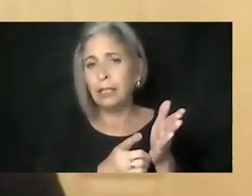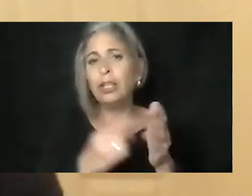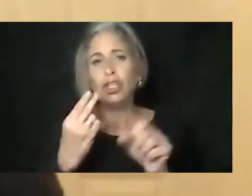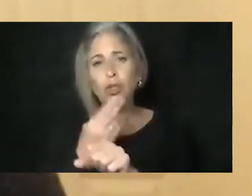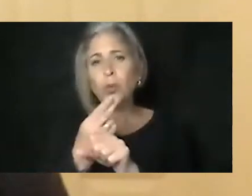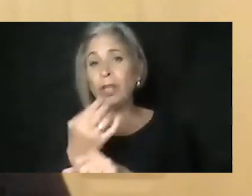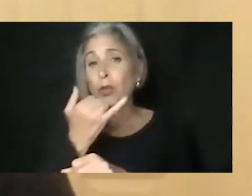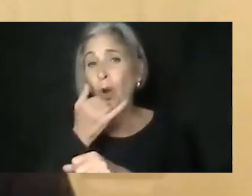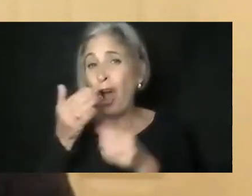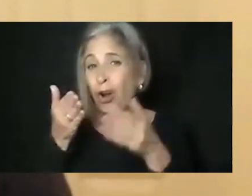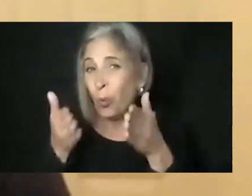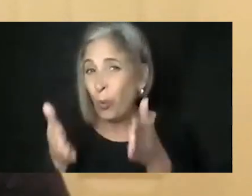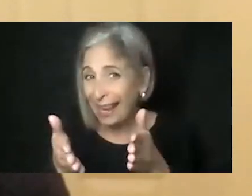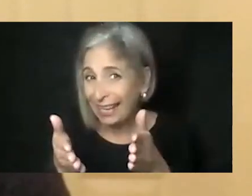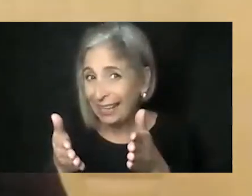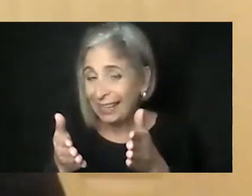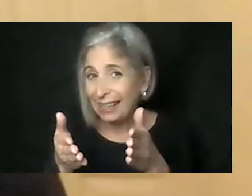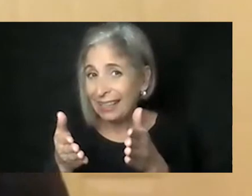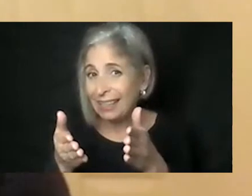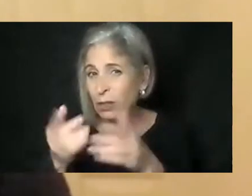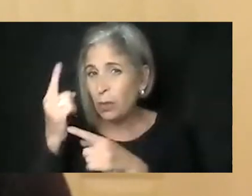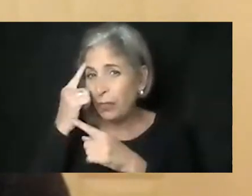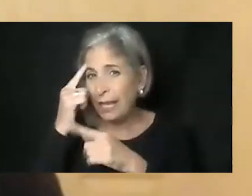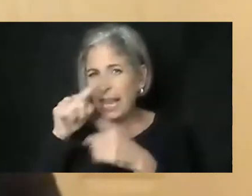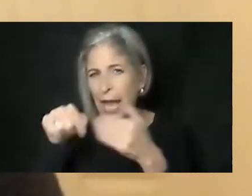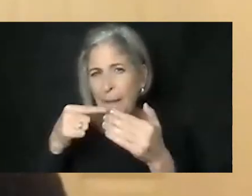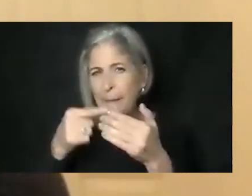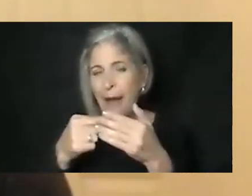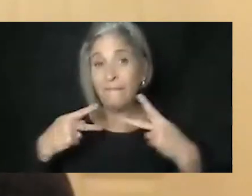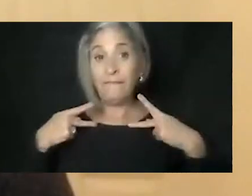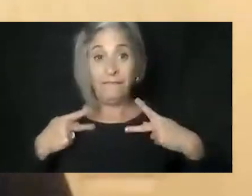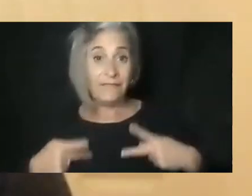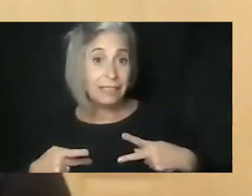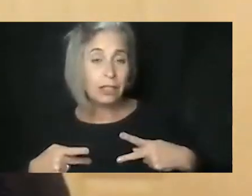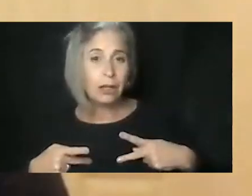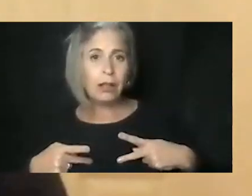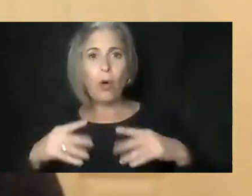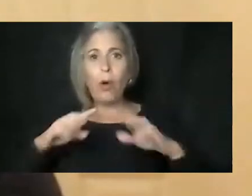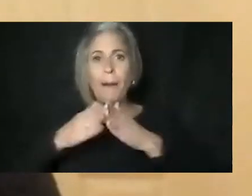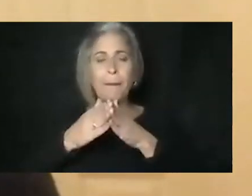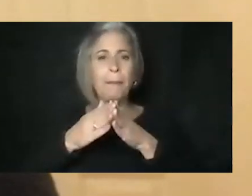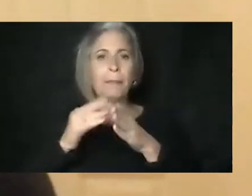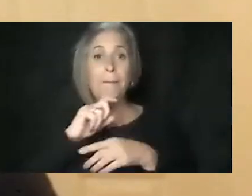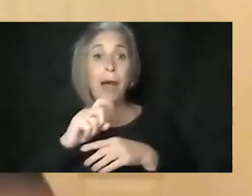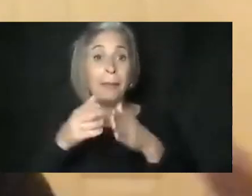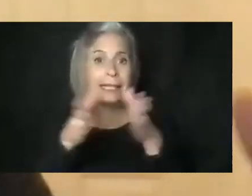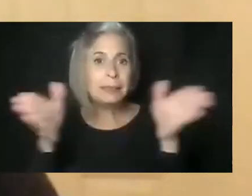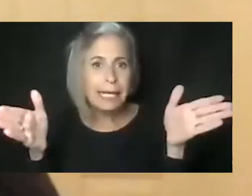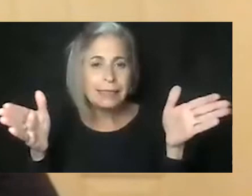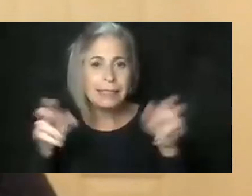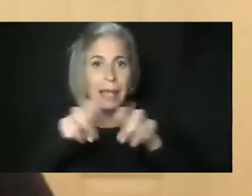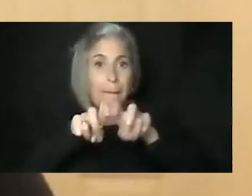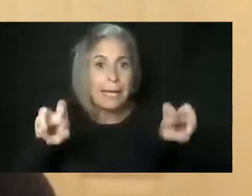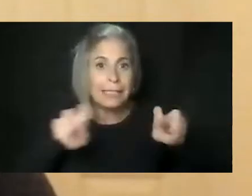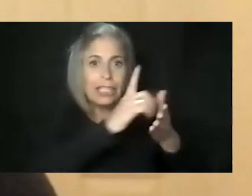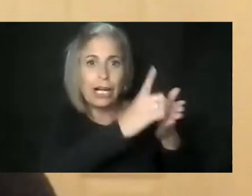the wrong way. So when you think of physical spaces and public spaces, you'll see a lot of the way like benches are